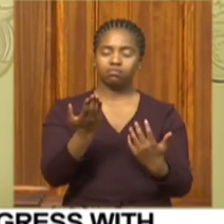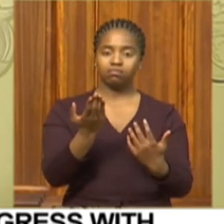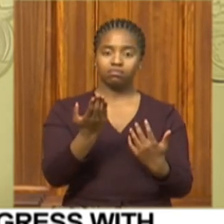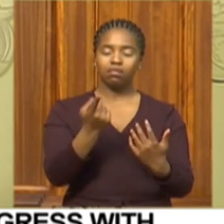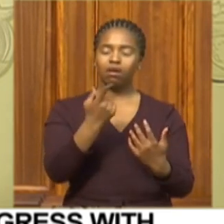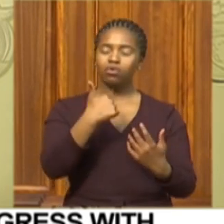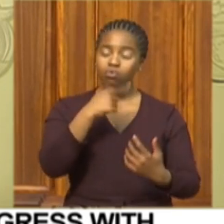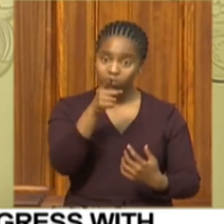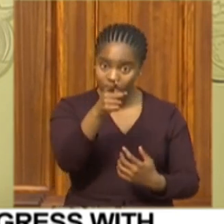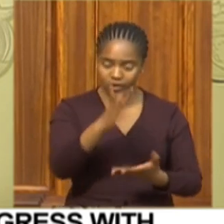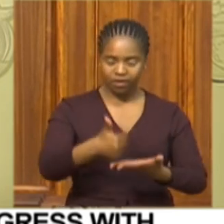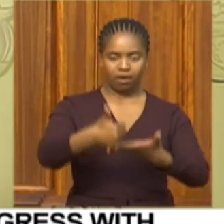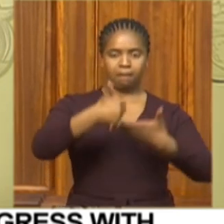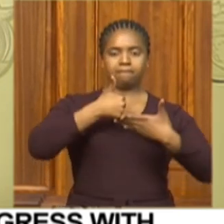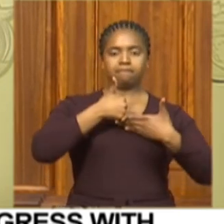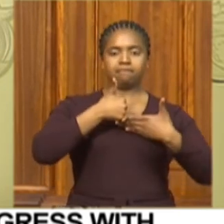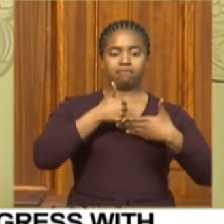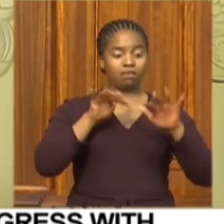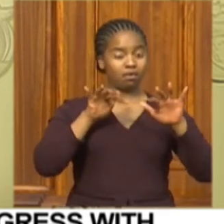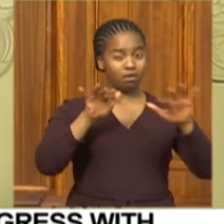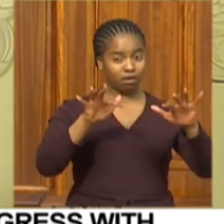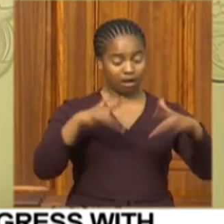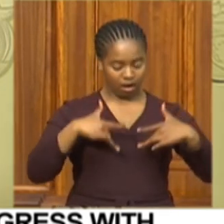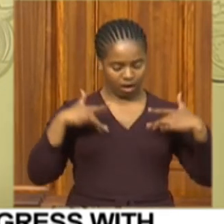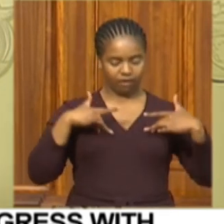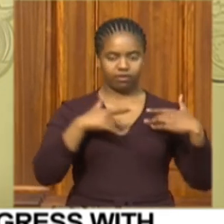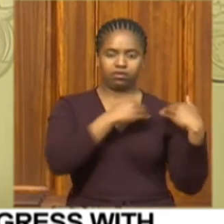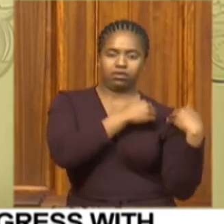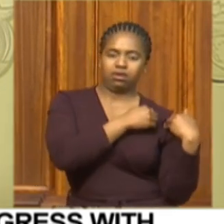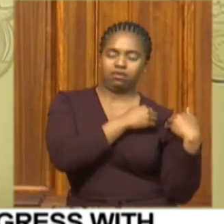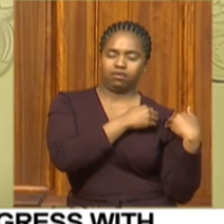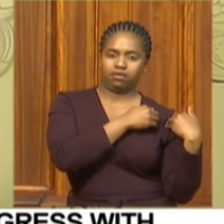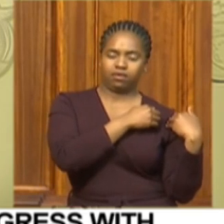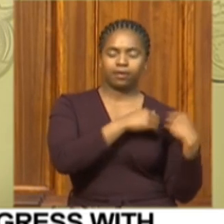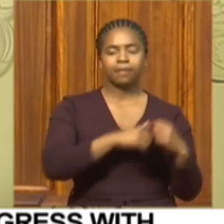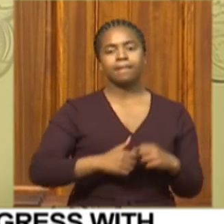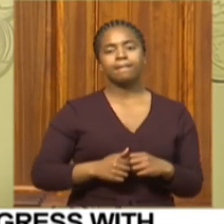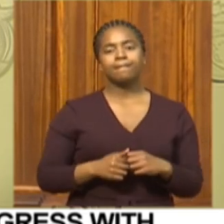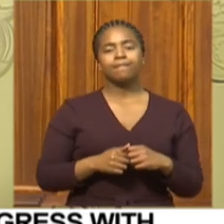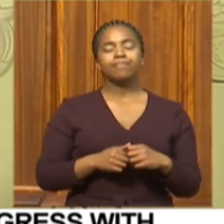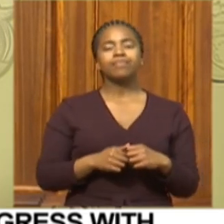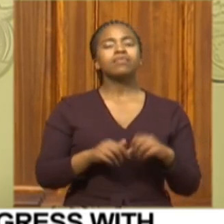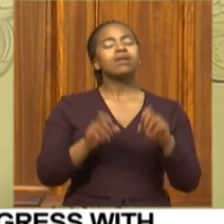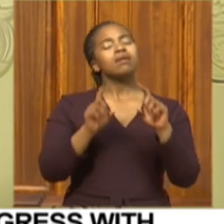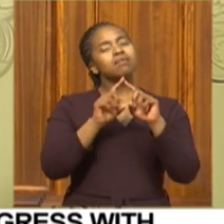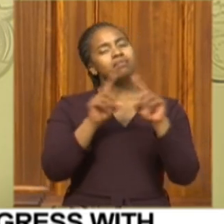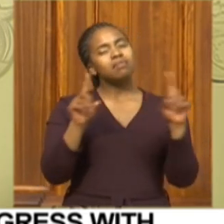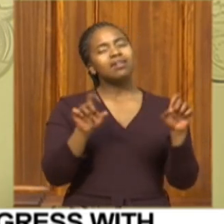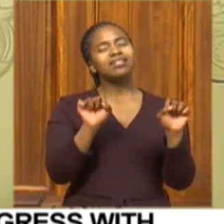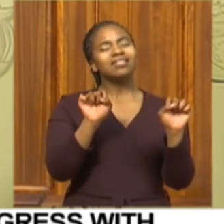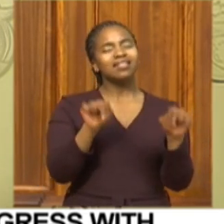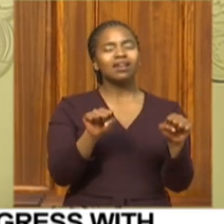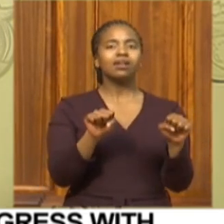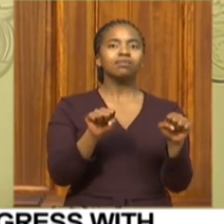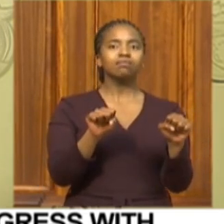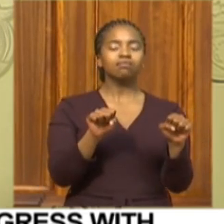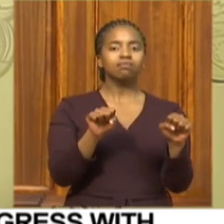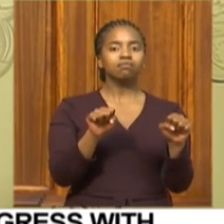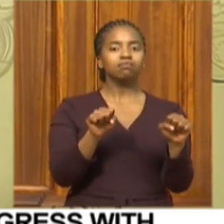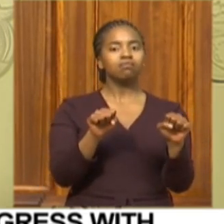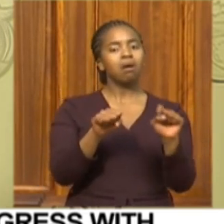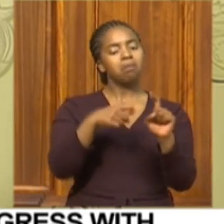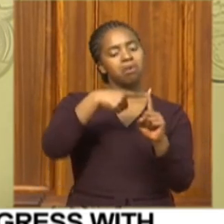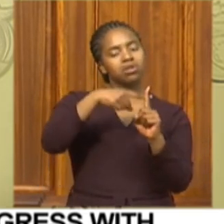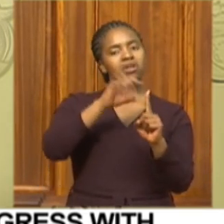have helped to save lives. But while there are indeed signs of hope,